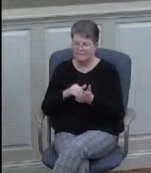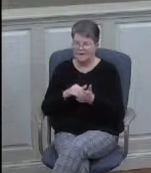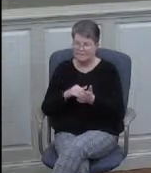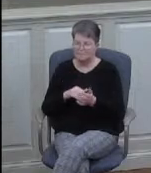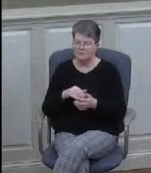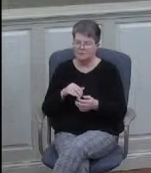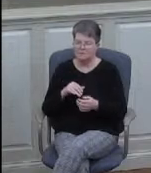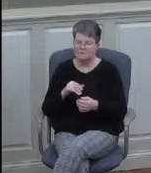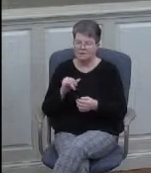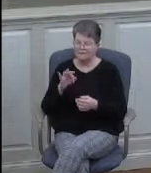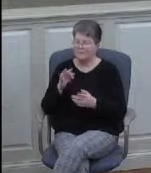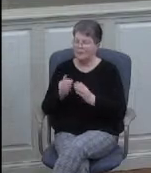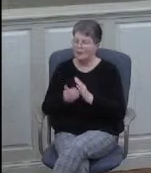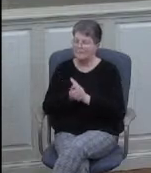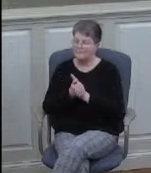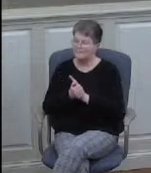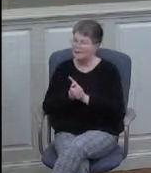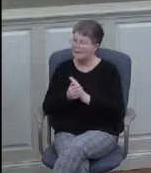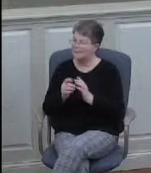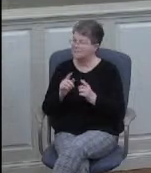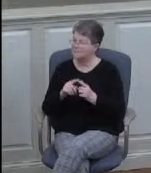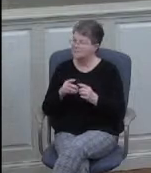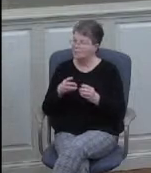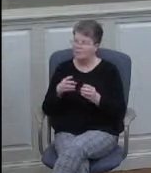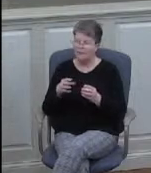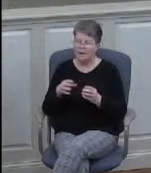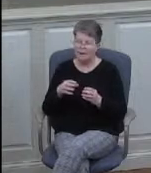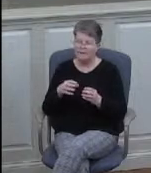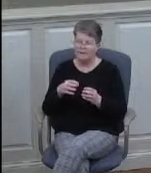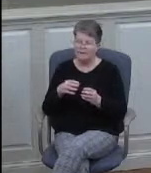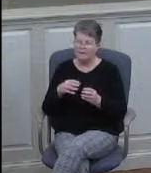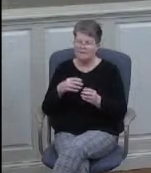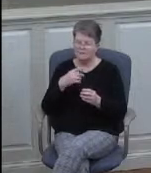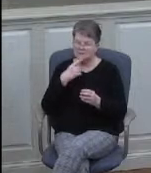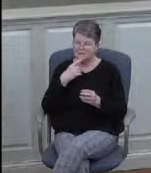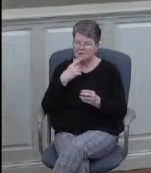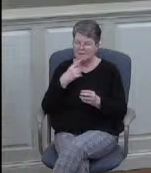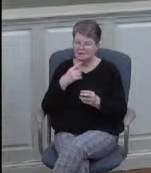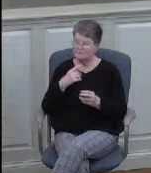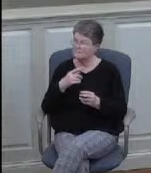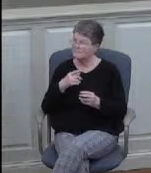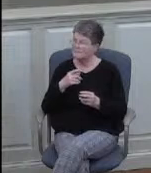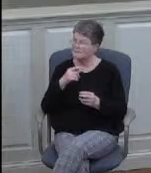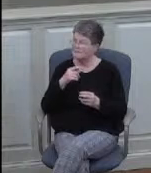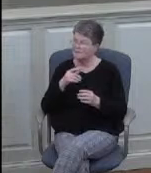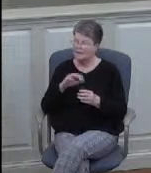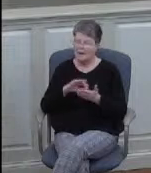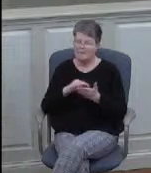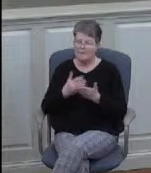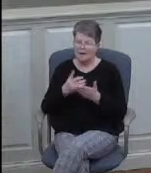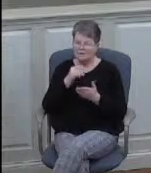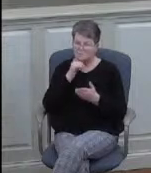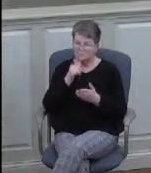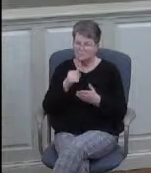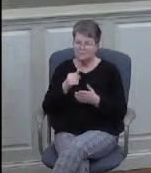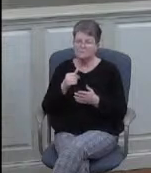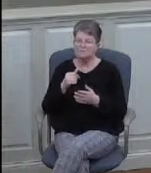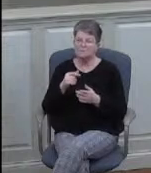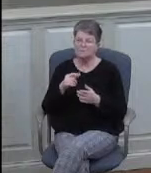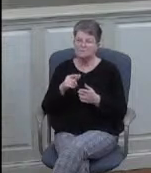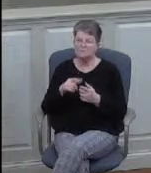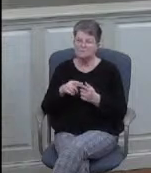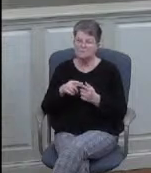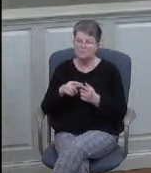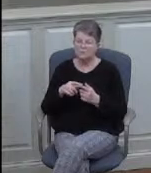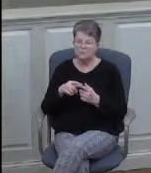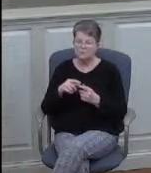if you'd amend your motion to simply have the resolution reflect an amount not to exceed 35,000. So moved. And sorry I didn't see